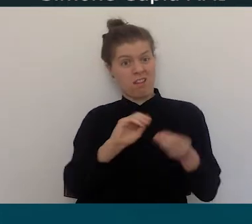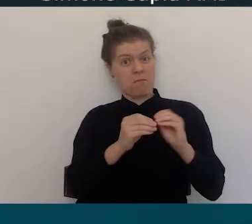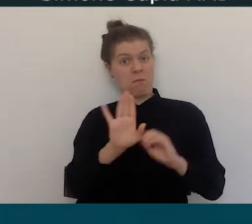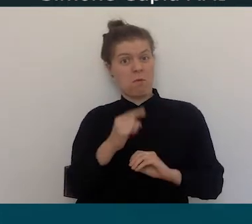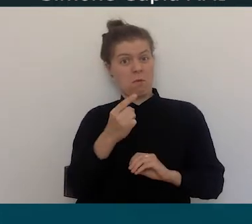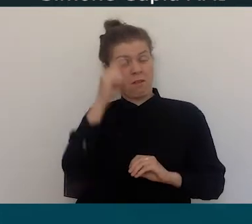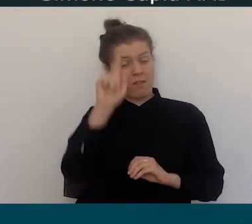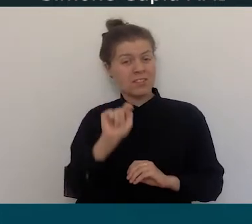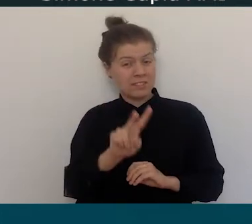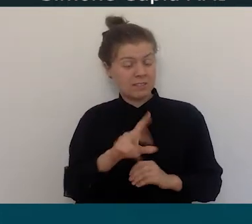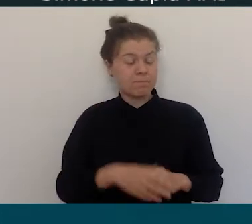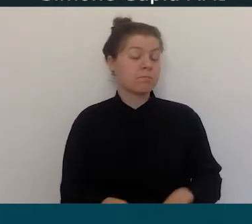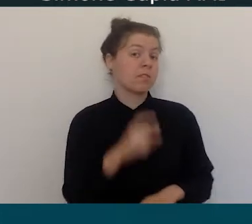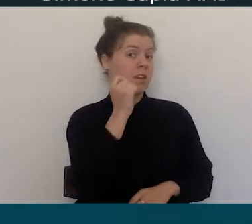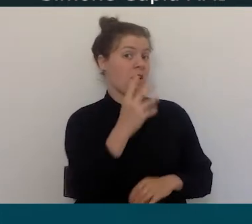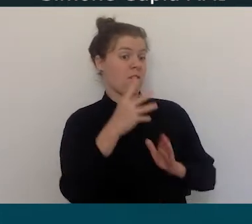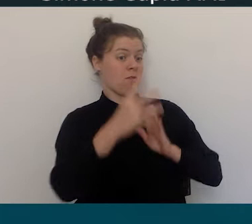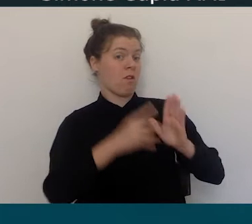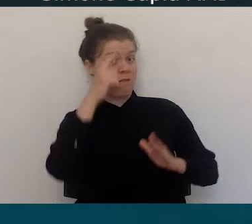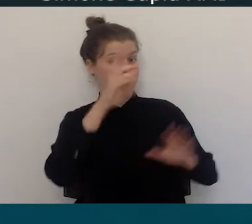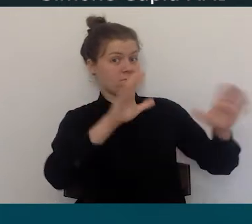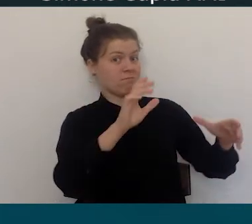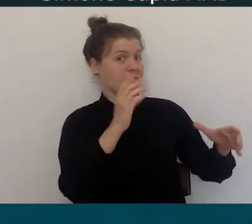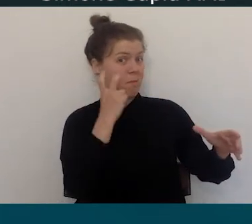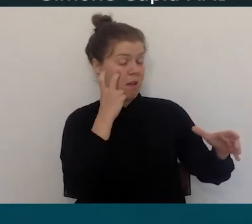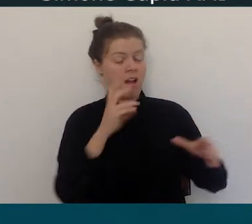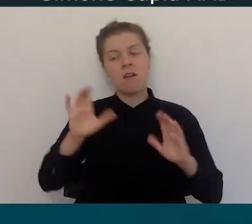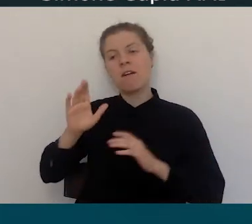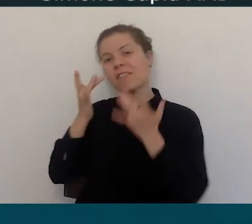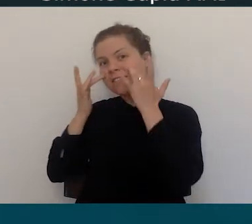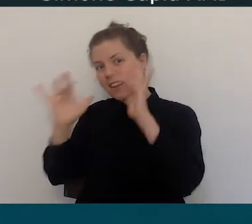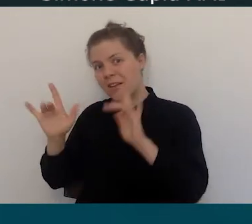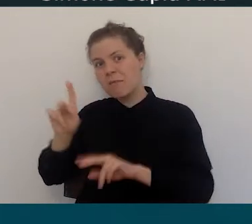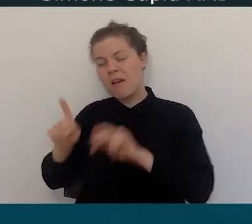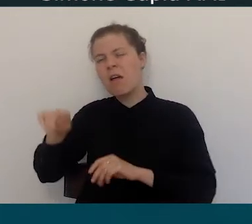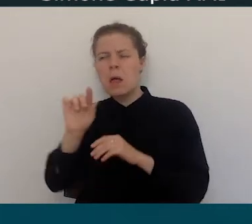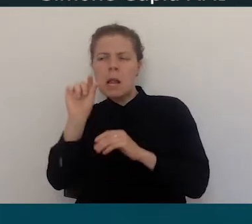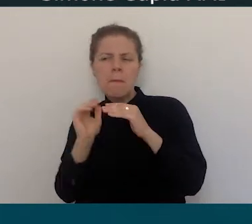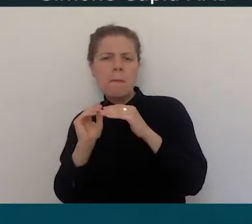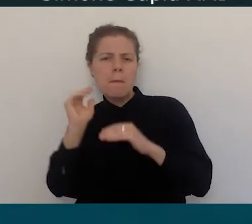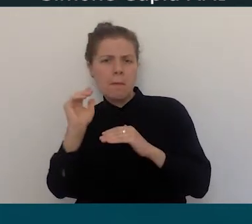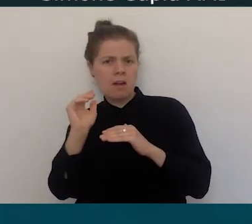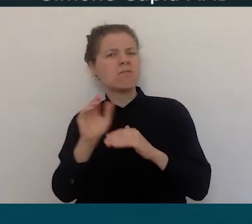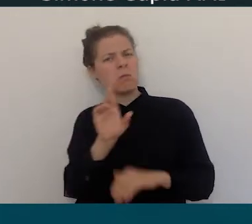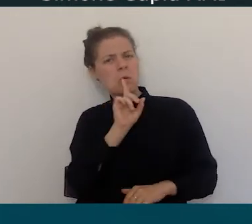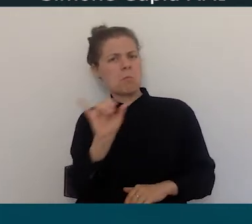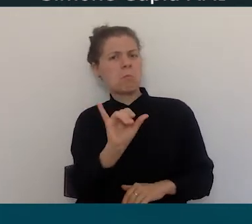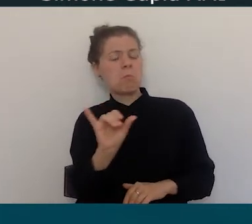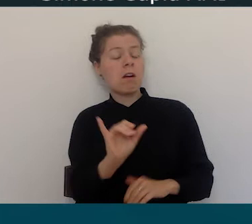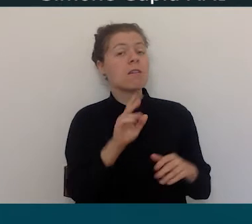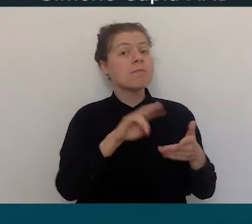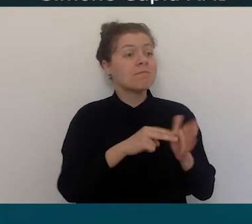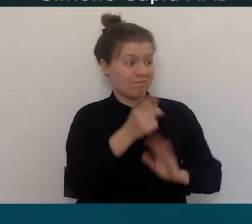day is just slightly lower than your average sighted viewer. Blind people do access media, not to mention